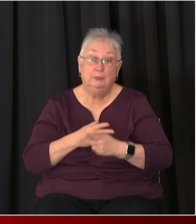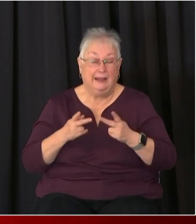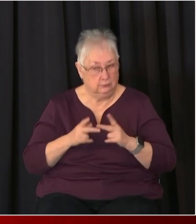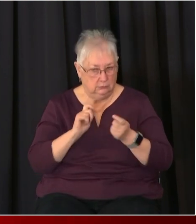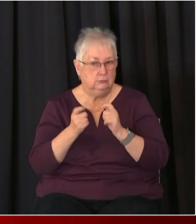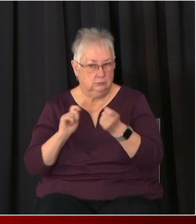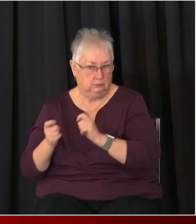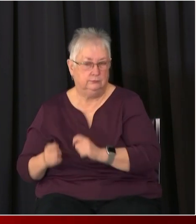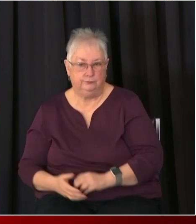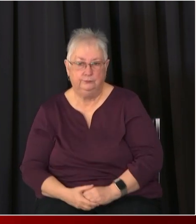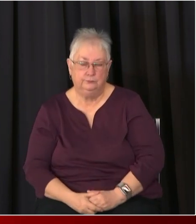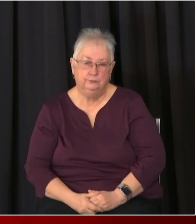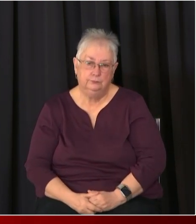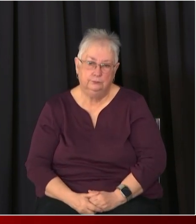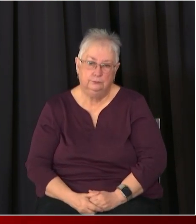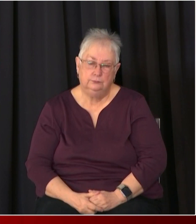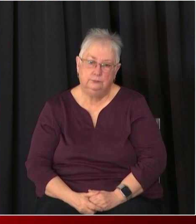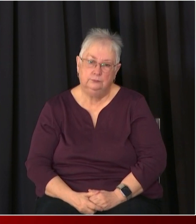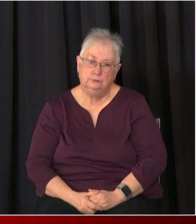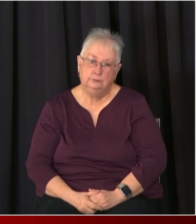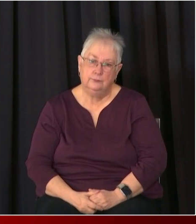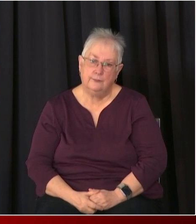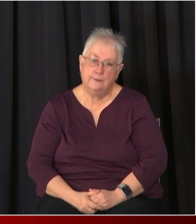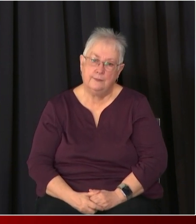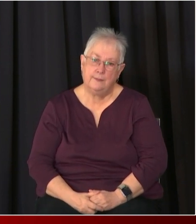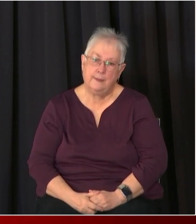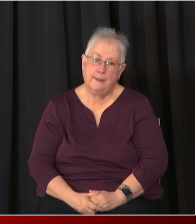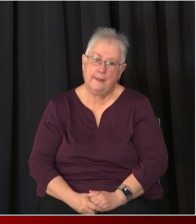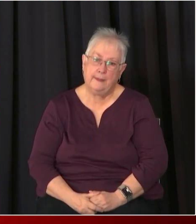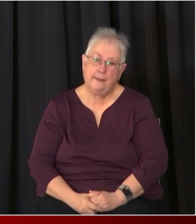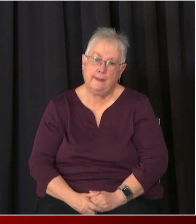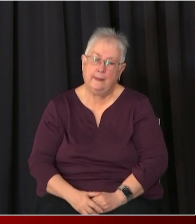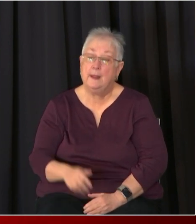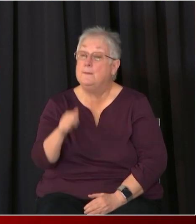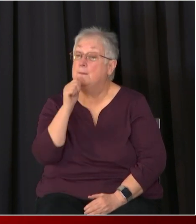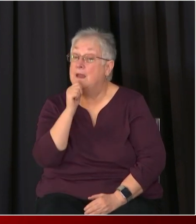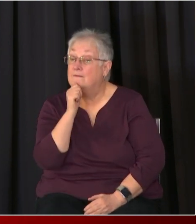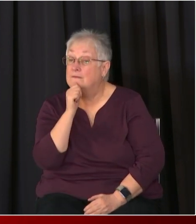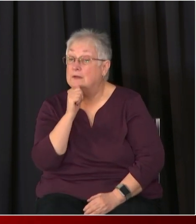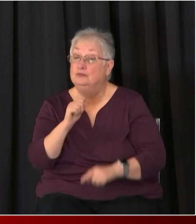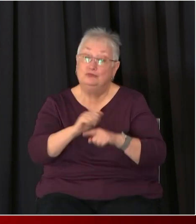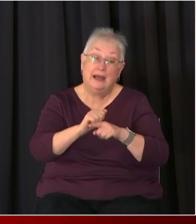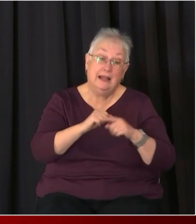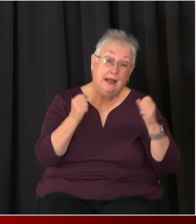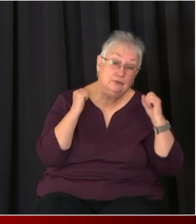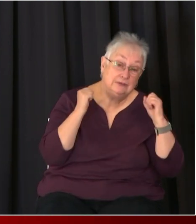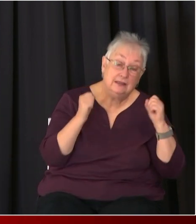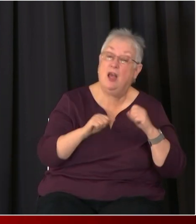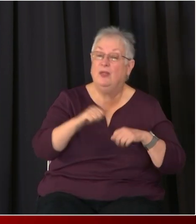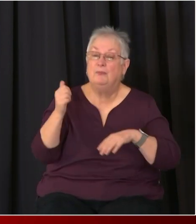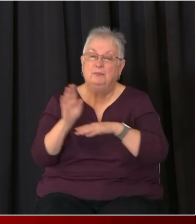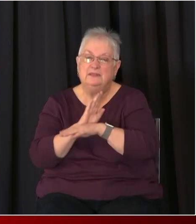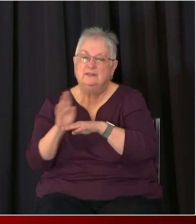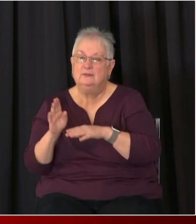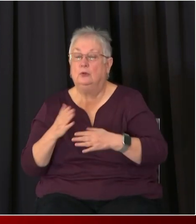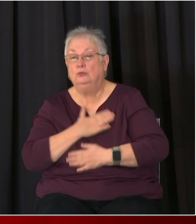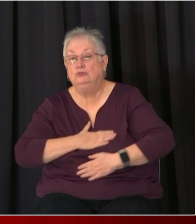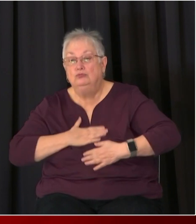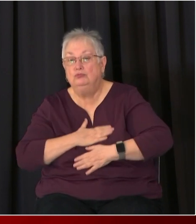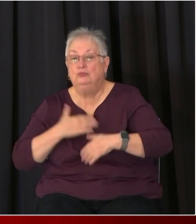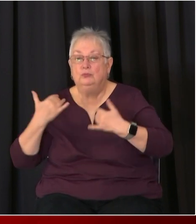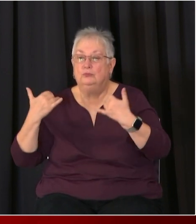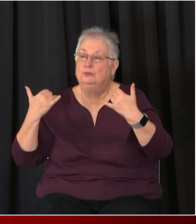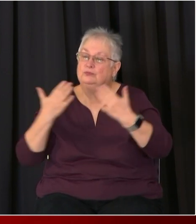for gyms, private trainers, and other businesses and recreation centers